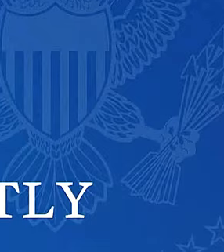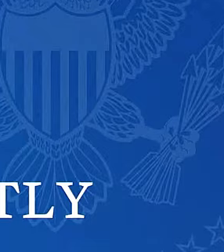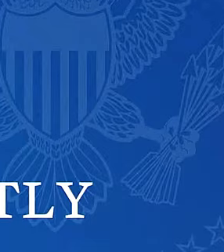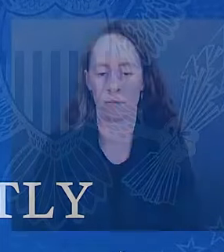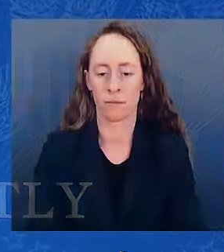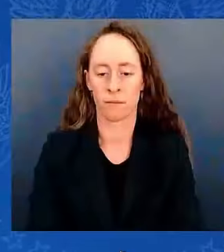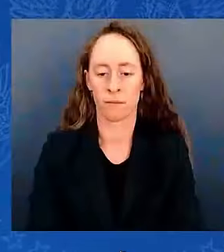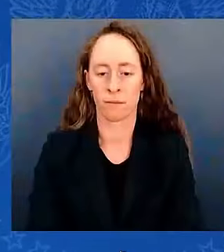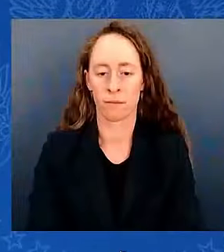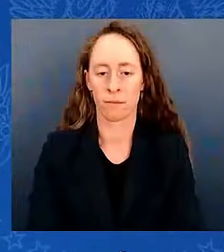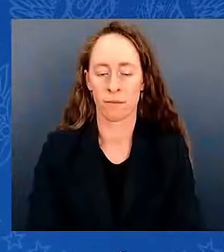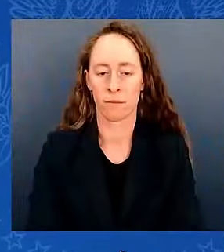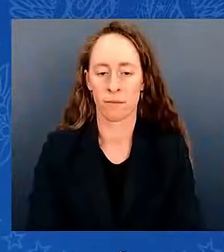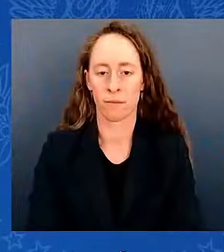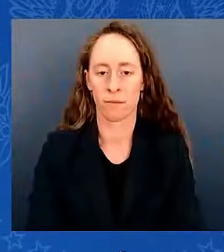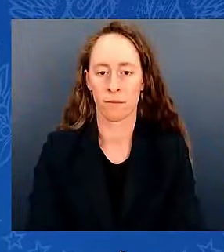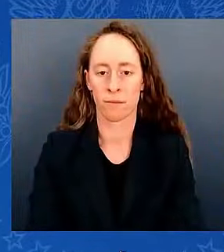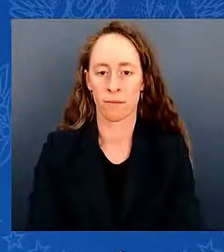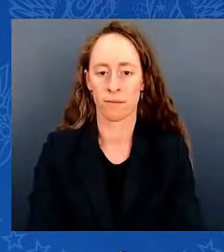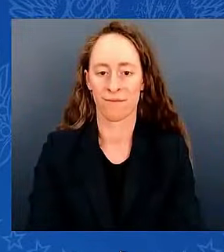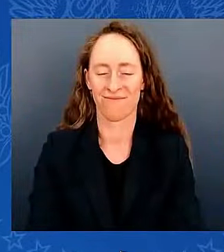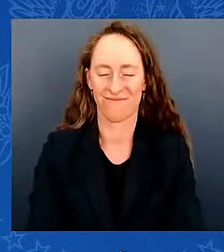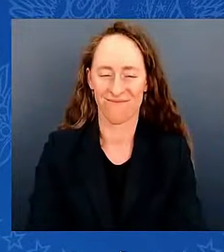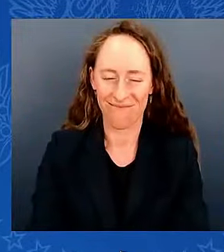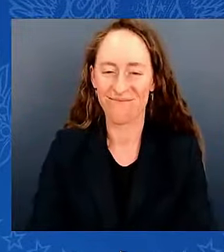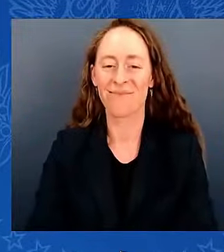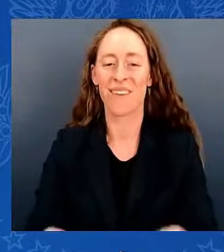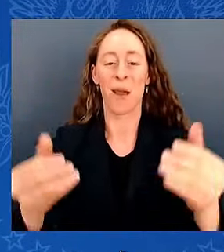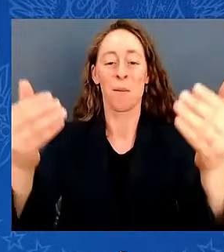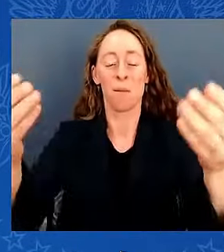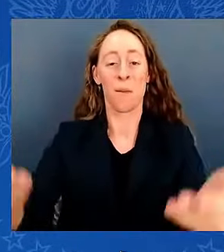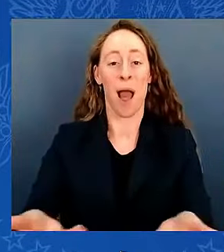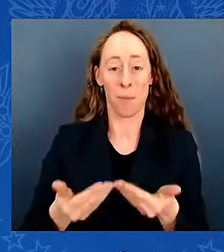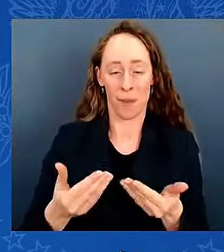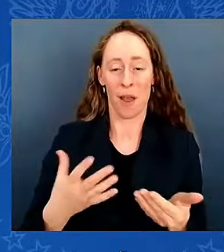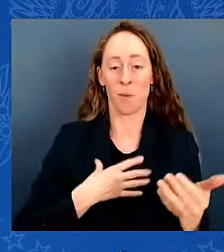Please welcome White House Press Secretary Karine Jean-Pierre.